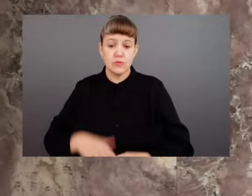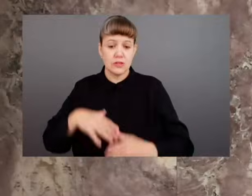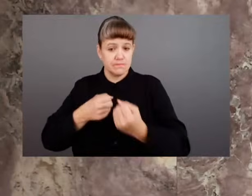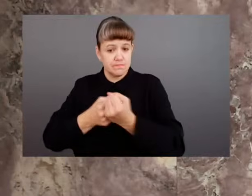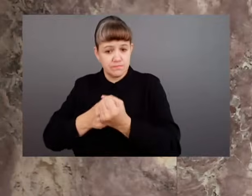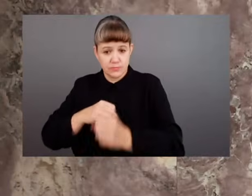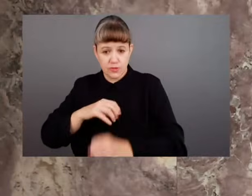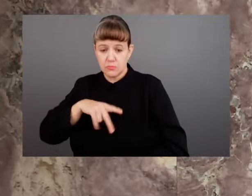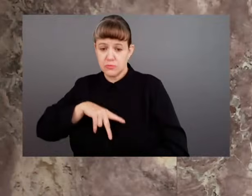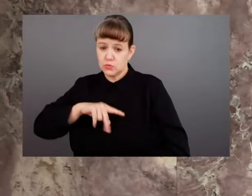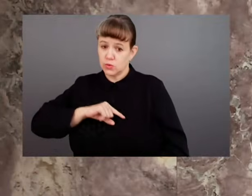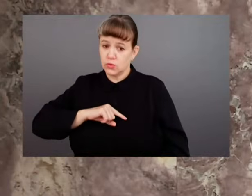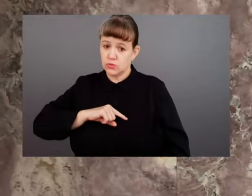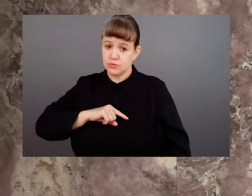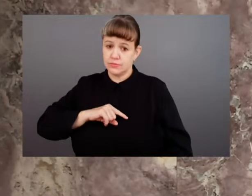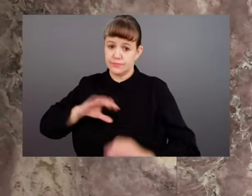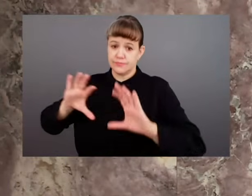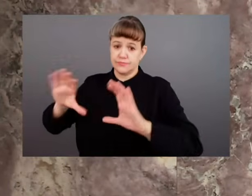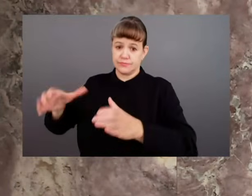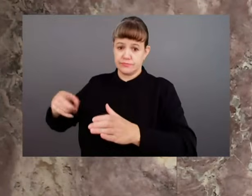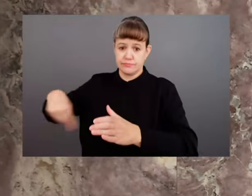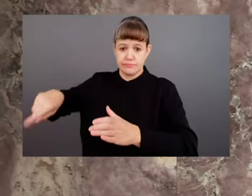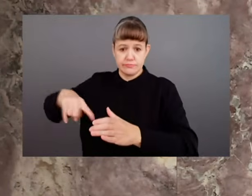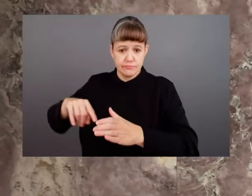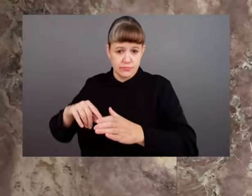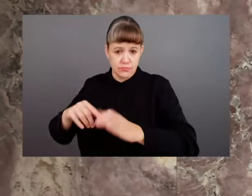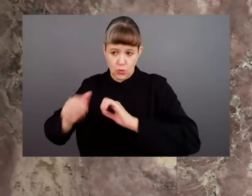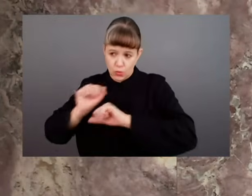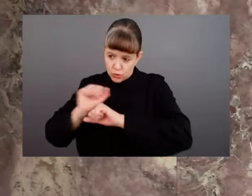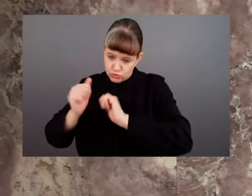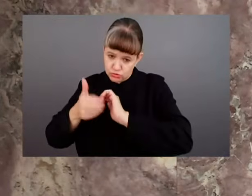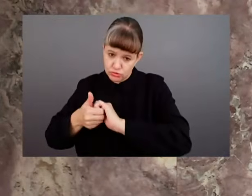that businesses and communities are safe. Thank you.